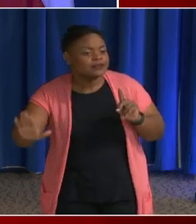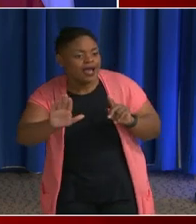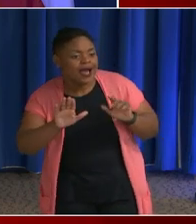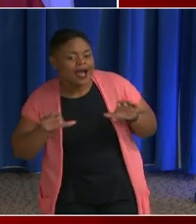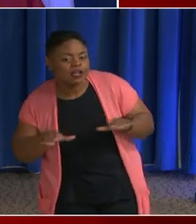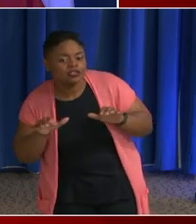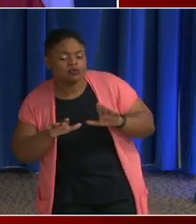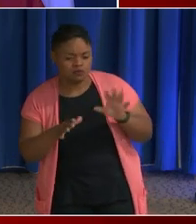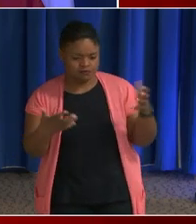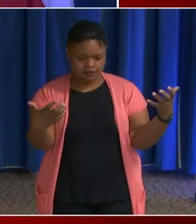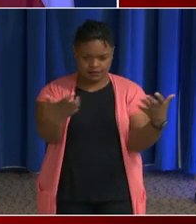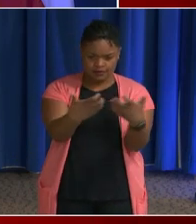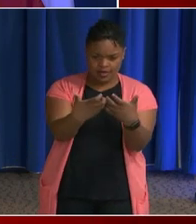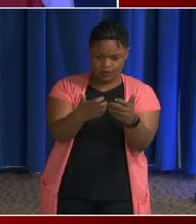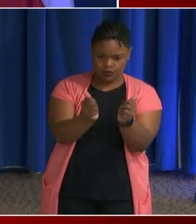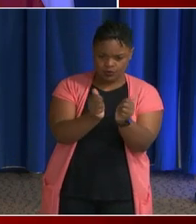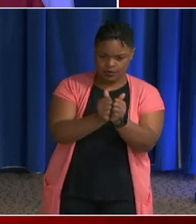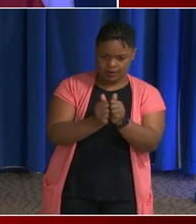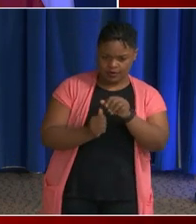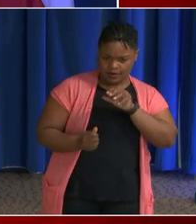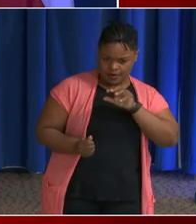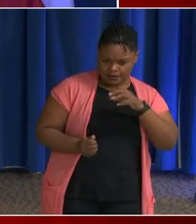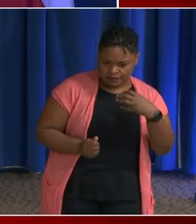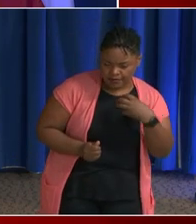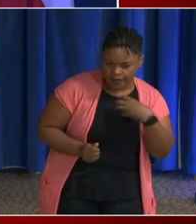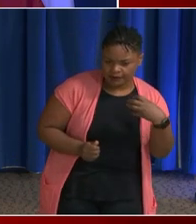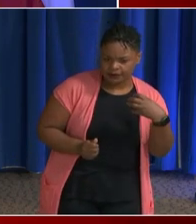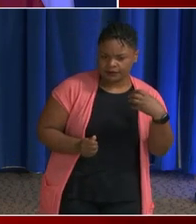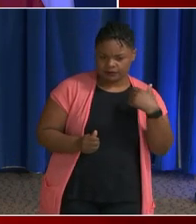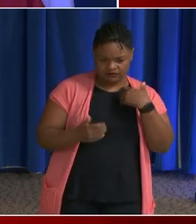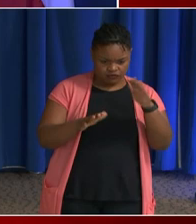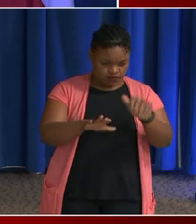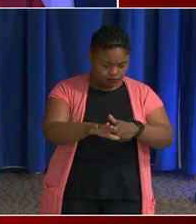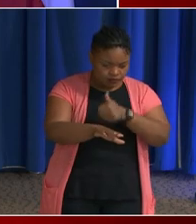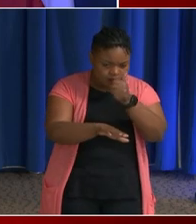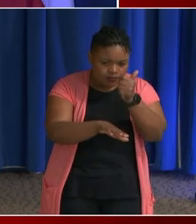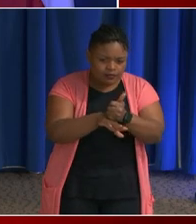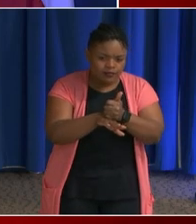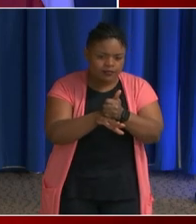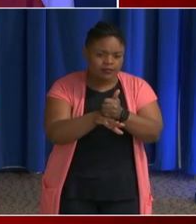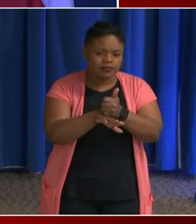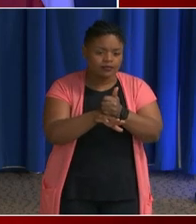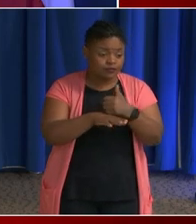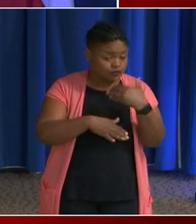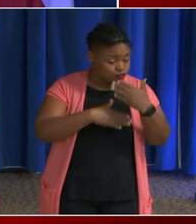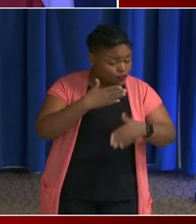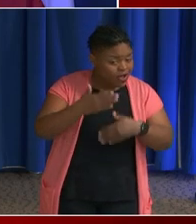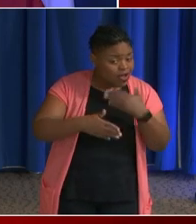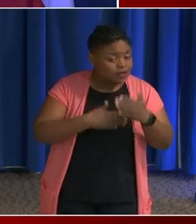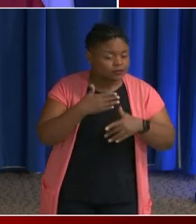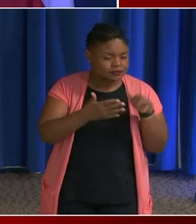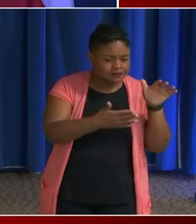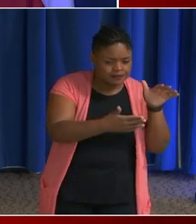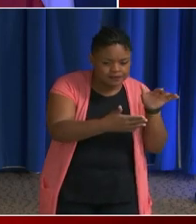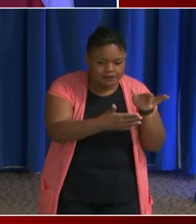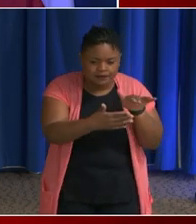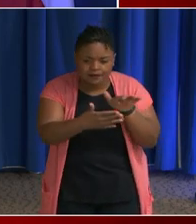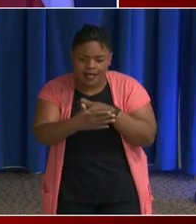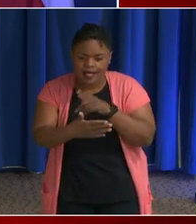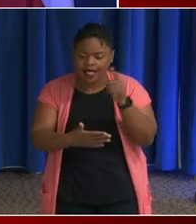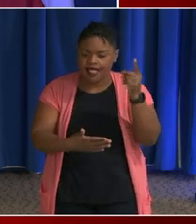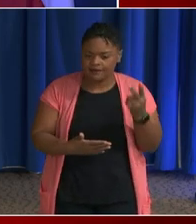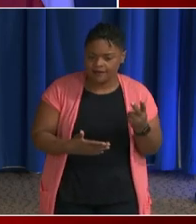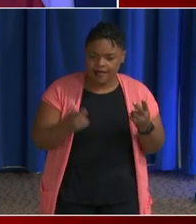that we see? We've done all of that. We rolled it out, in fact, in such a way that we could study half of our officers. Half of them had